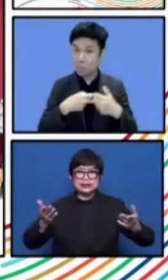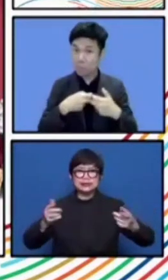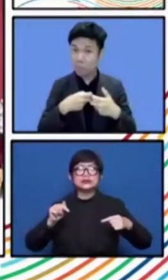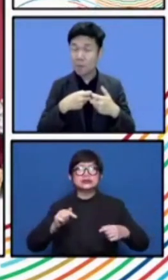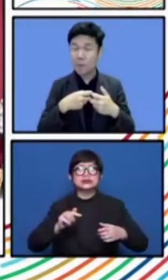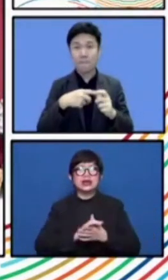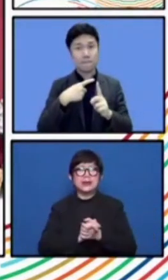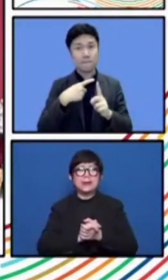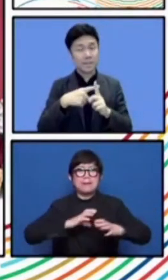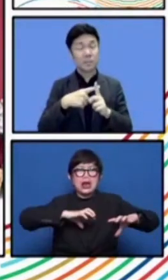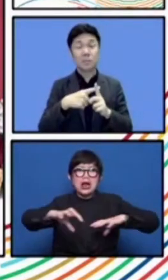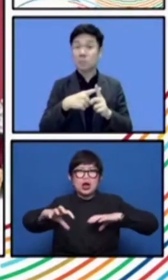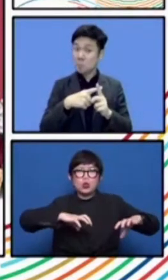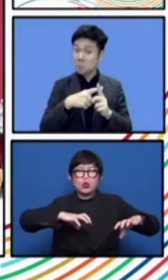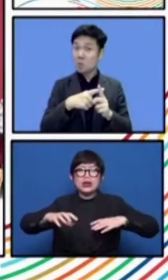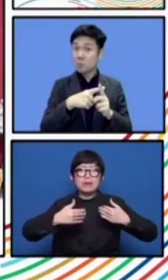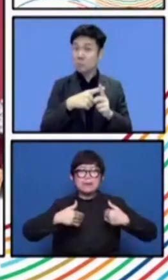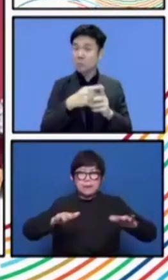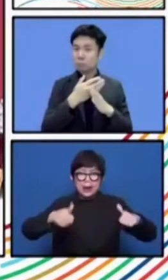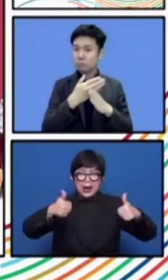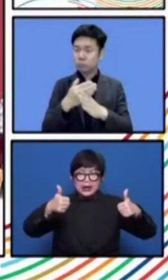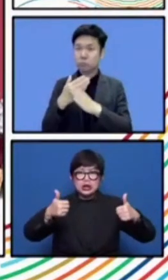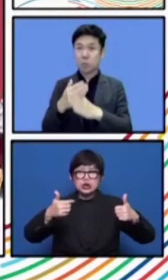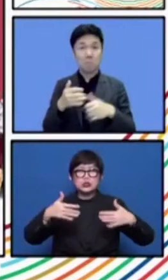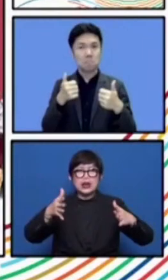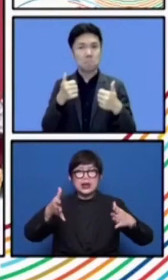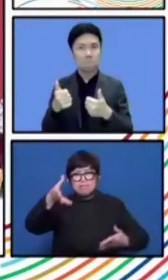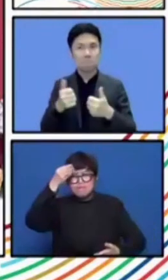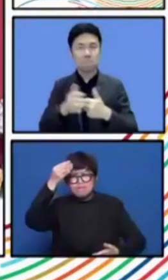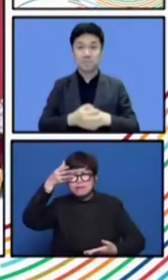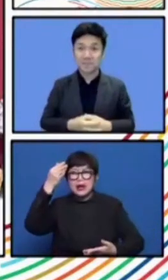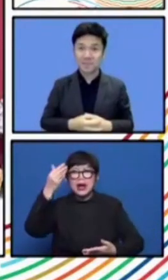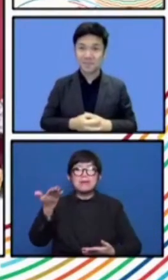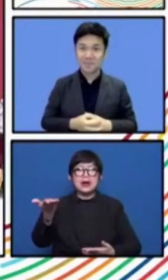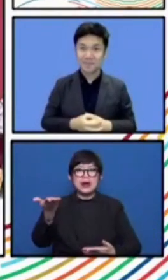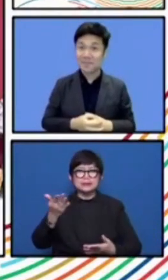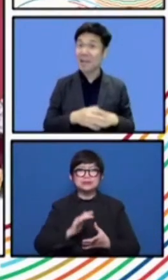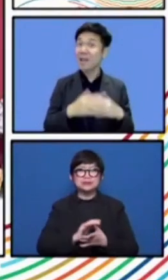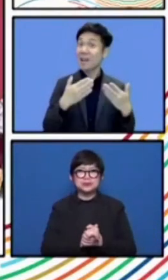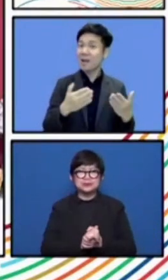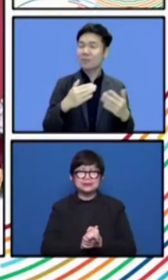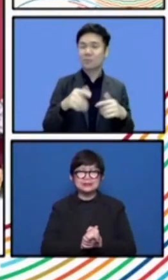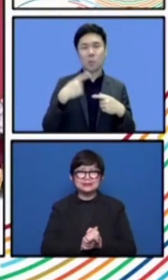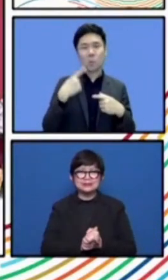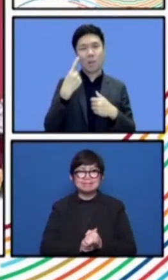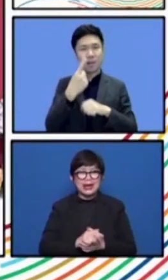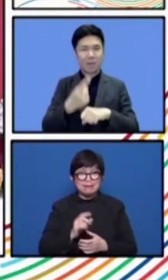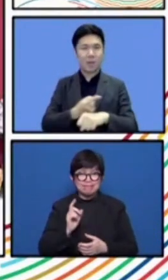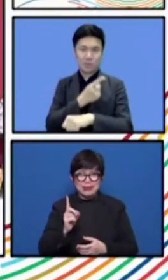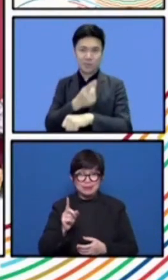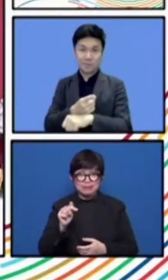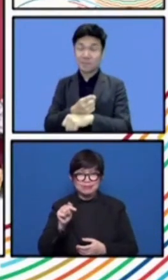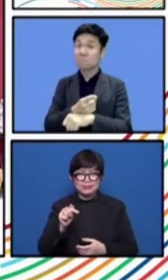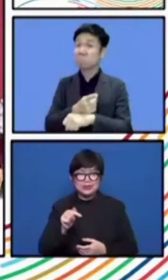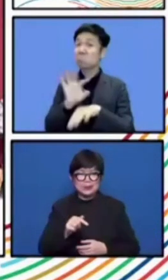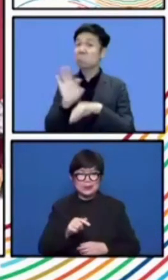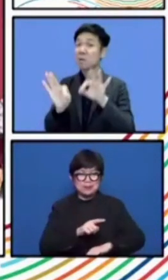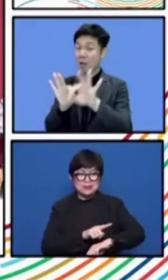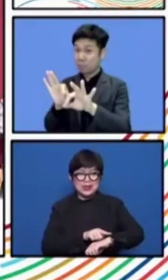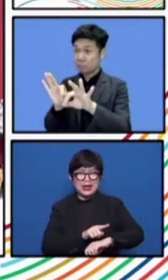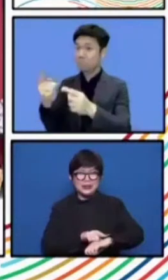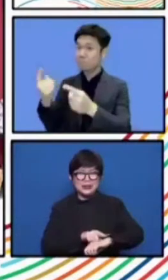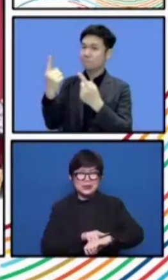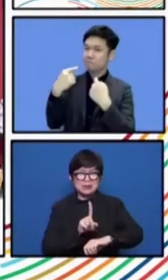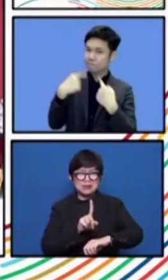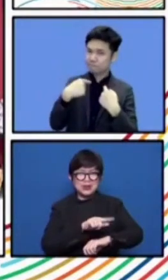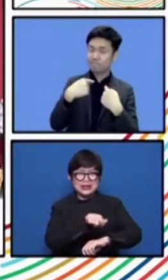and Lessons Learned Our Round Table will run for approximately one hour and I will be posting questions to our panelists one by